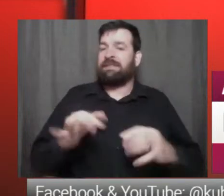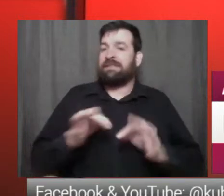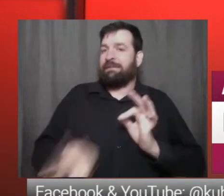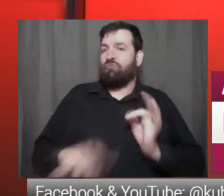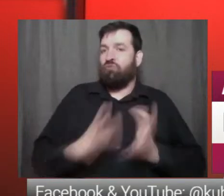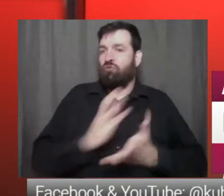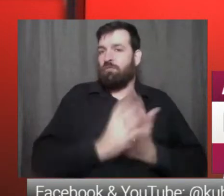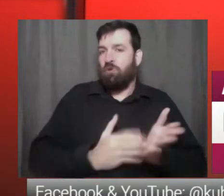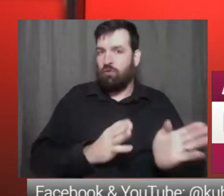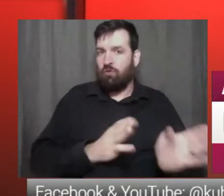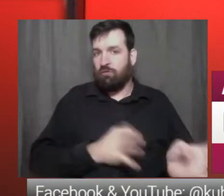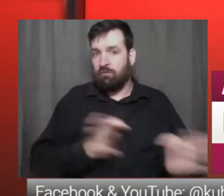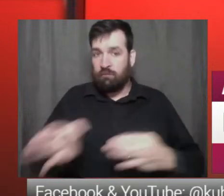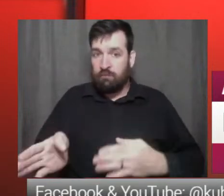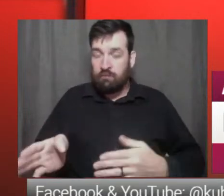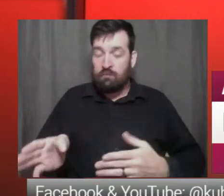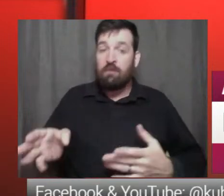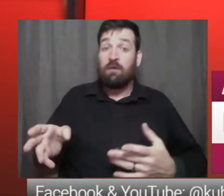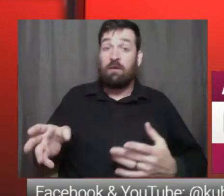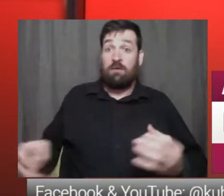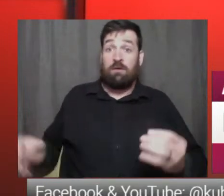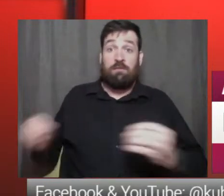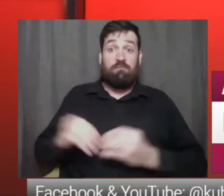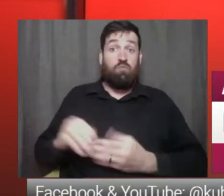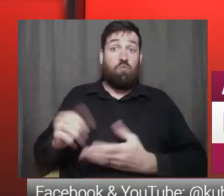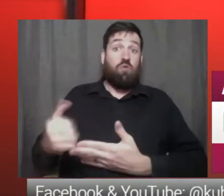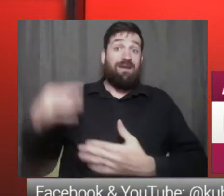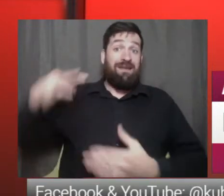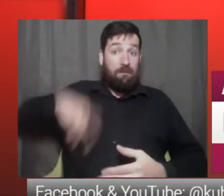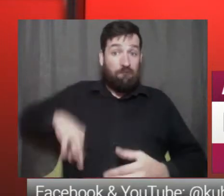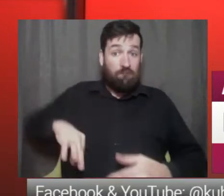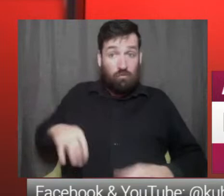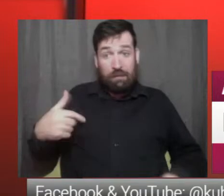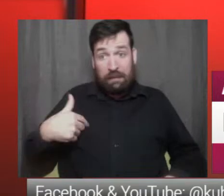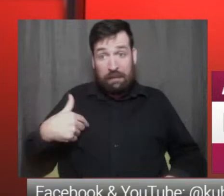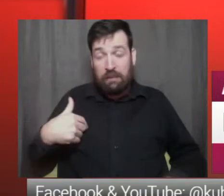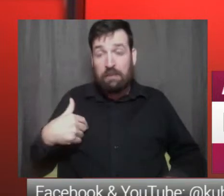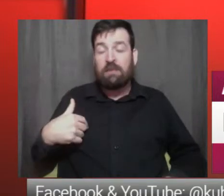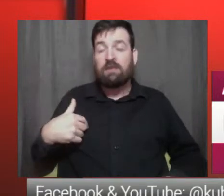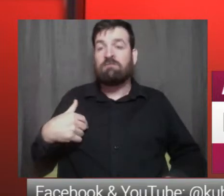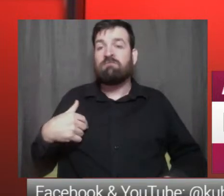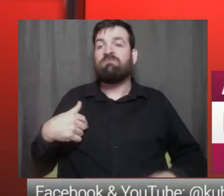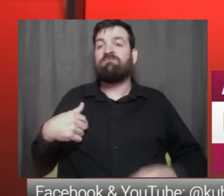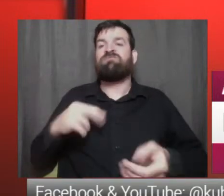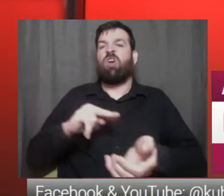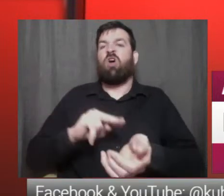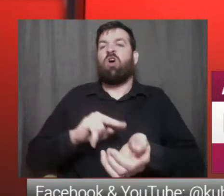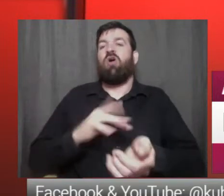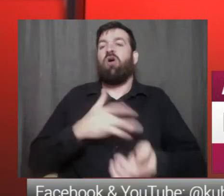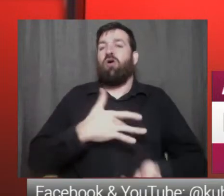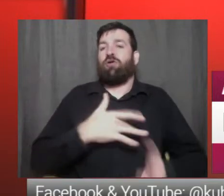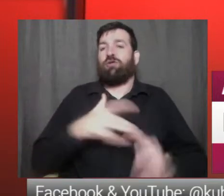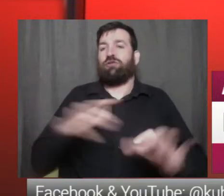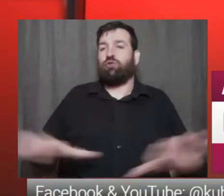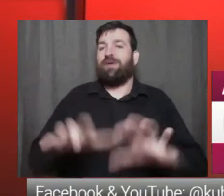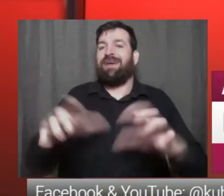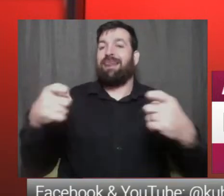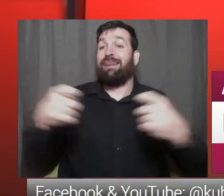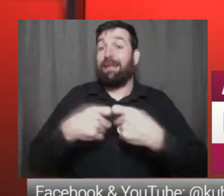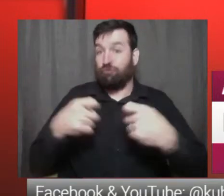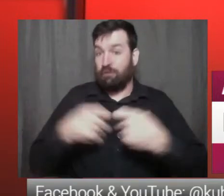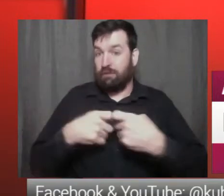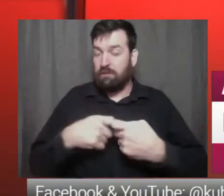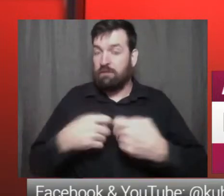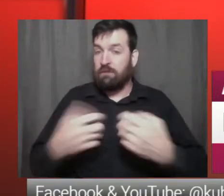What is even more helpful to me is knowing what the heart is electrically doing. And that's happened with some of the more